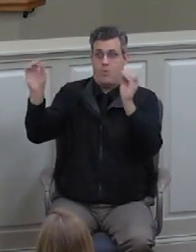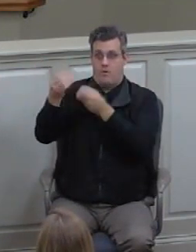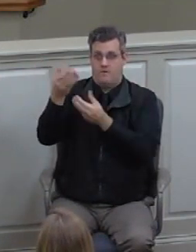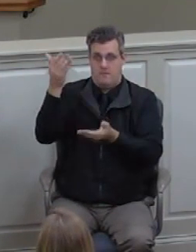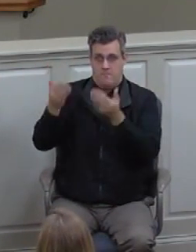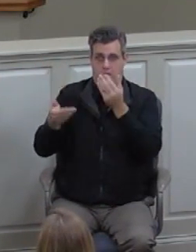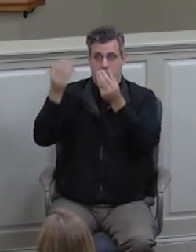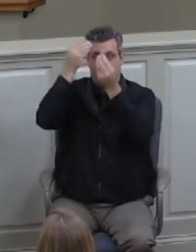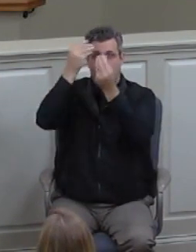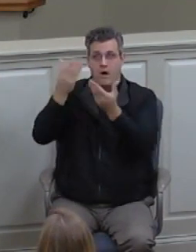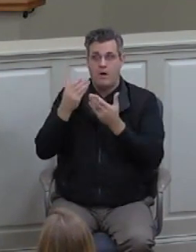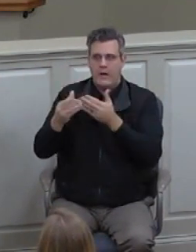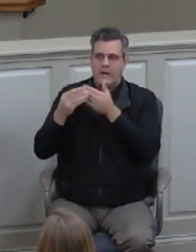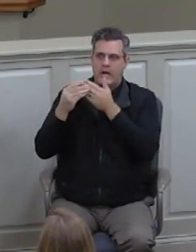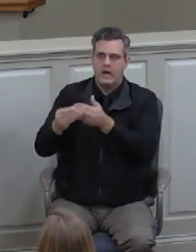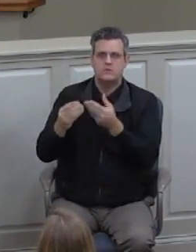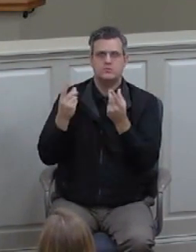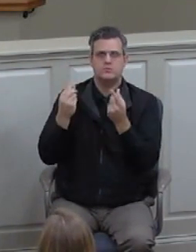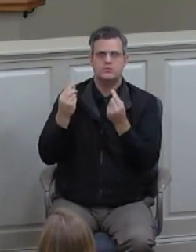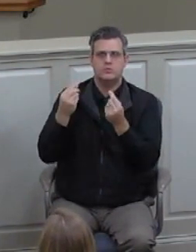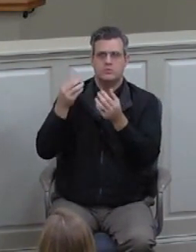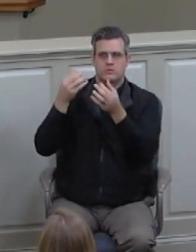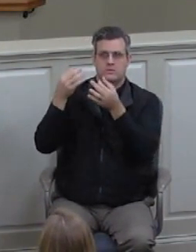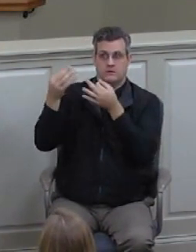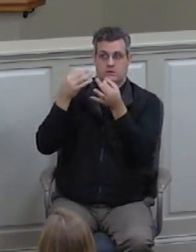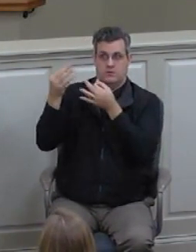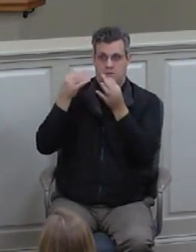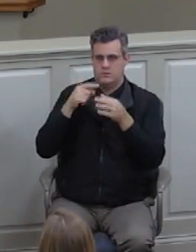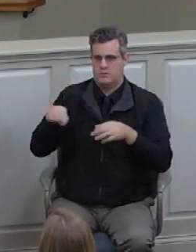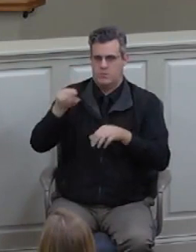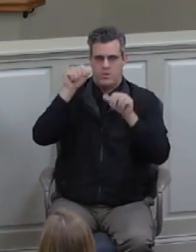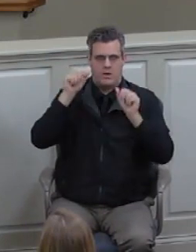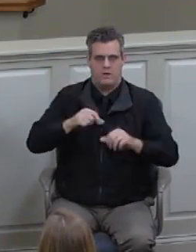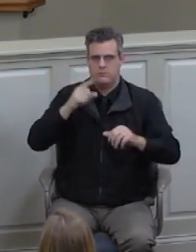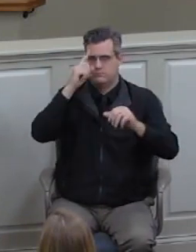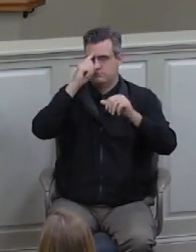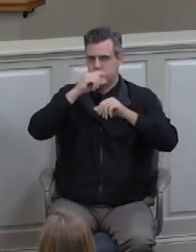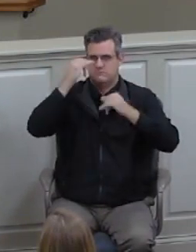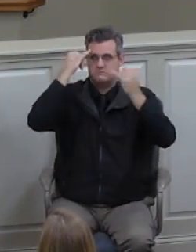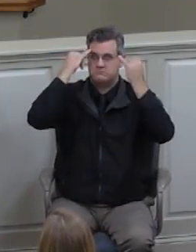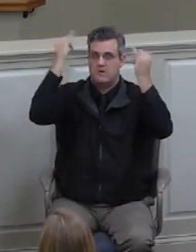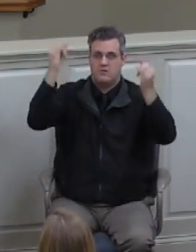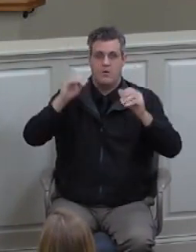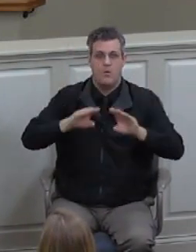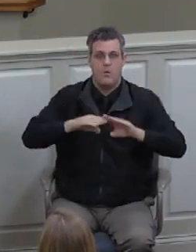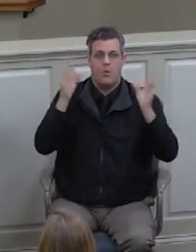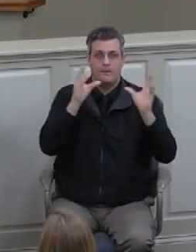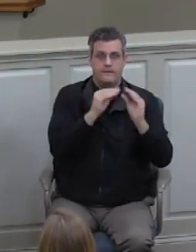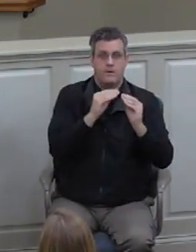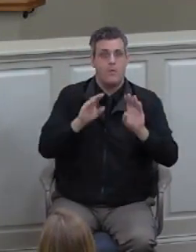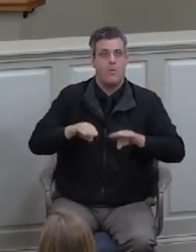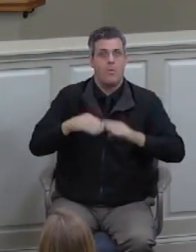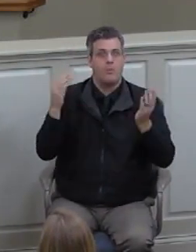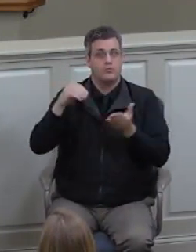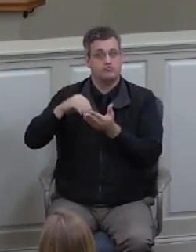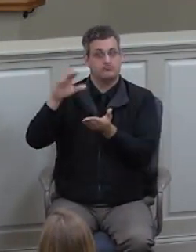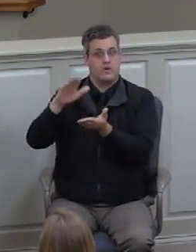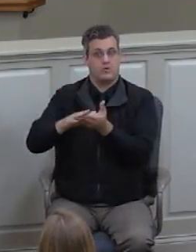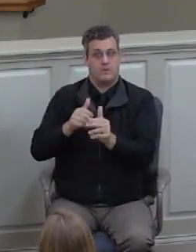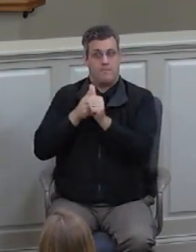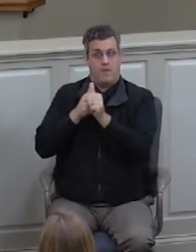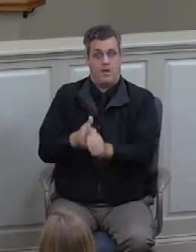some guidance, as you can well imagine, open meetings and open records compliance is not a top